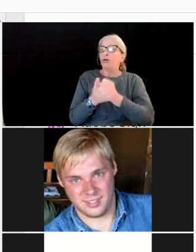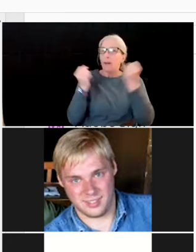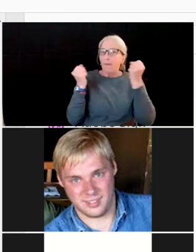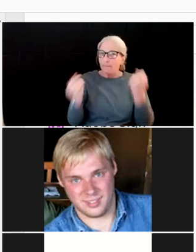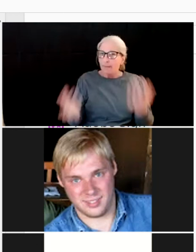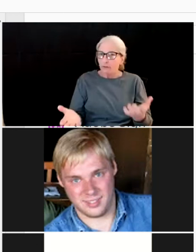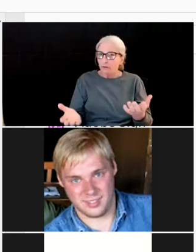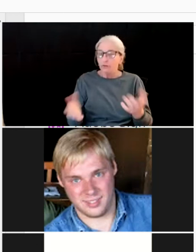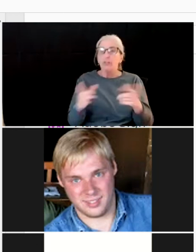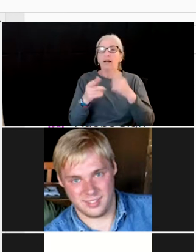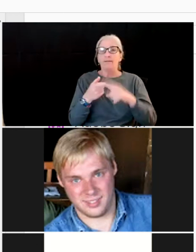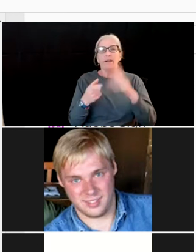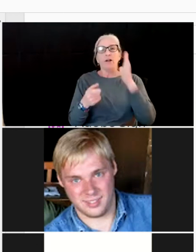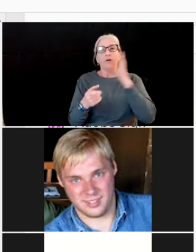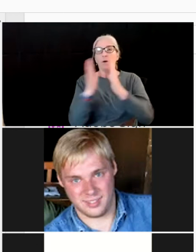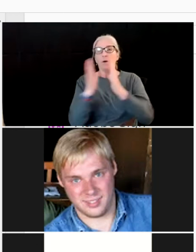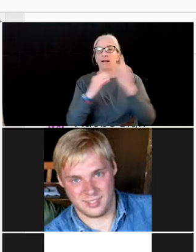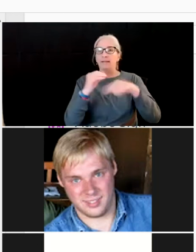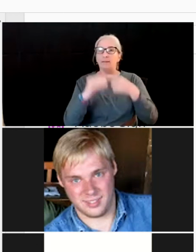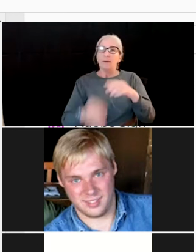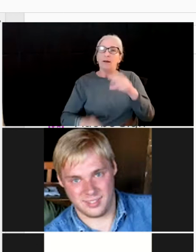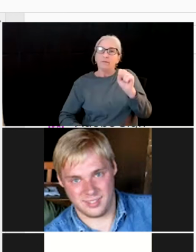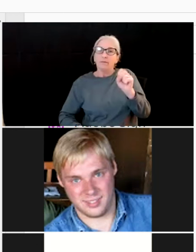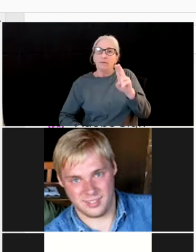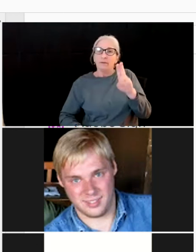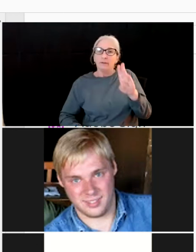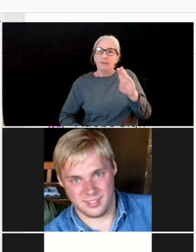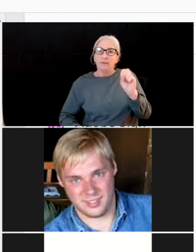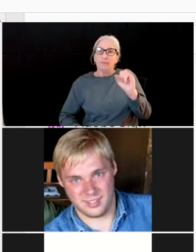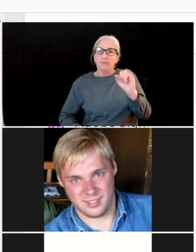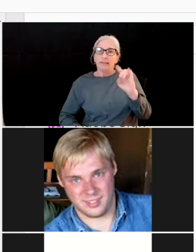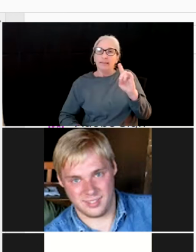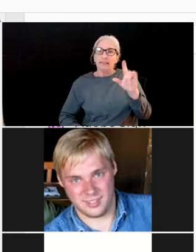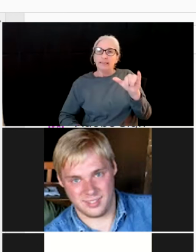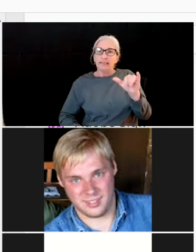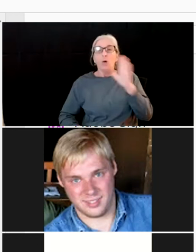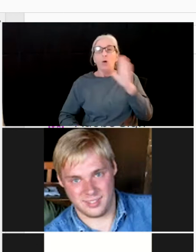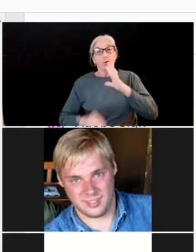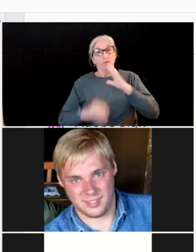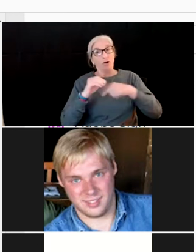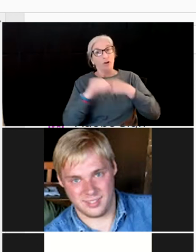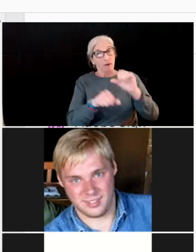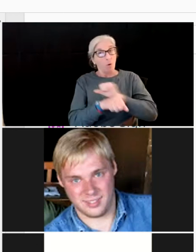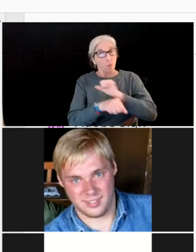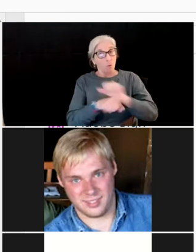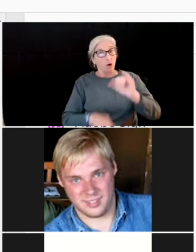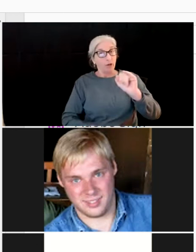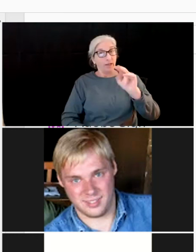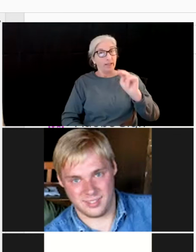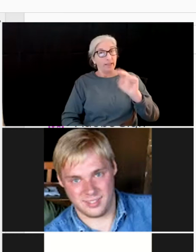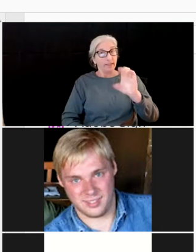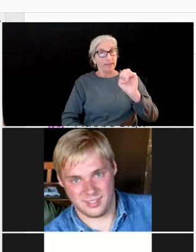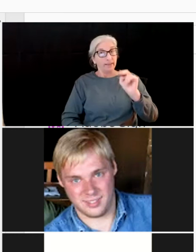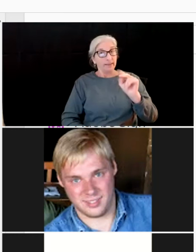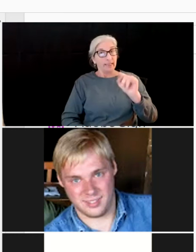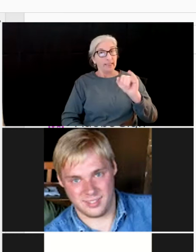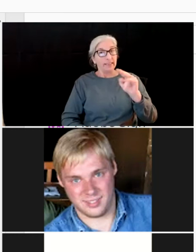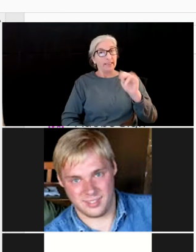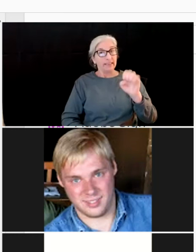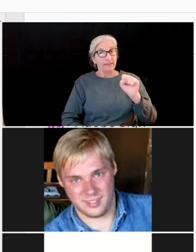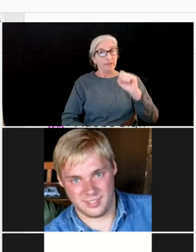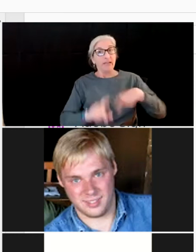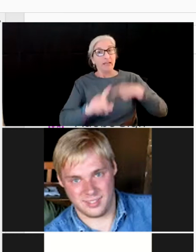about any work incentives like subsidy that will apply. Again, we'll talk a little bit more about work incentives next month. But the work activity report is a very